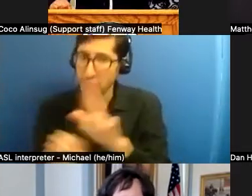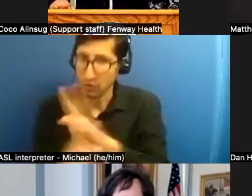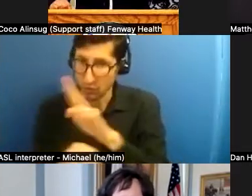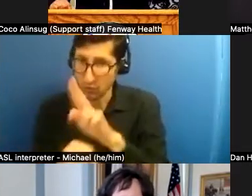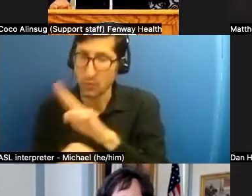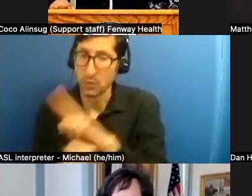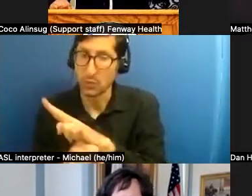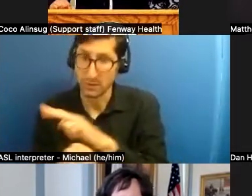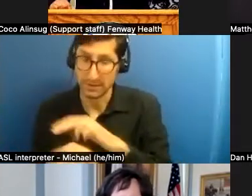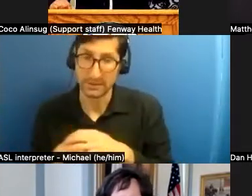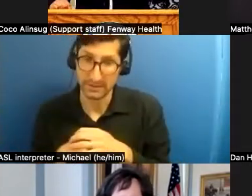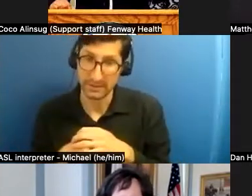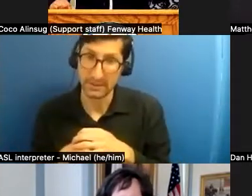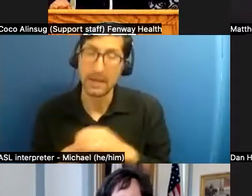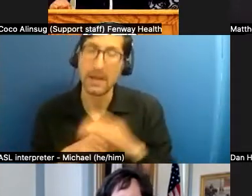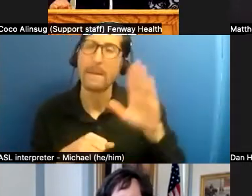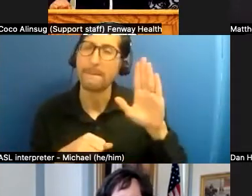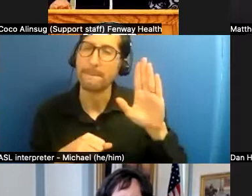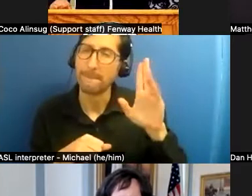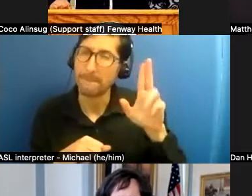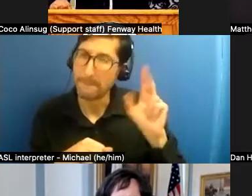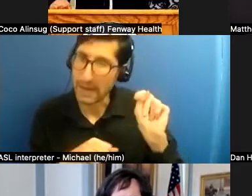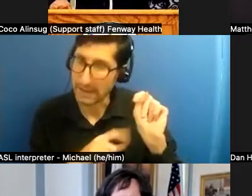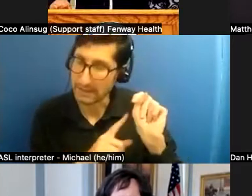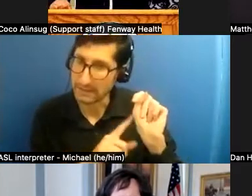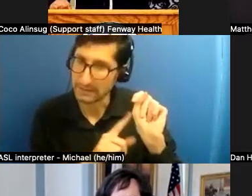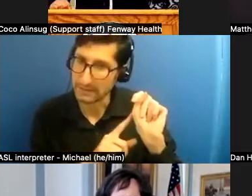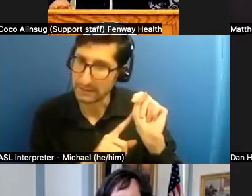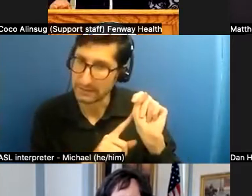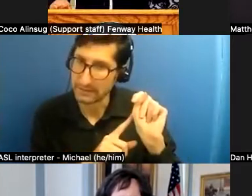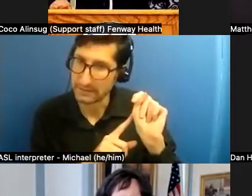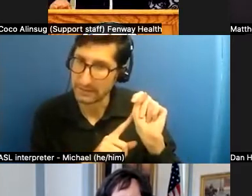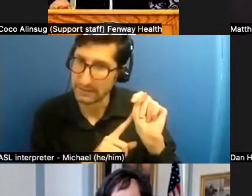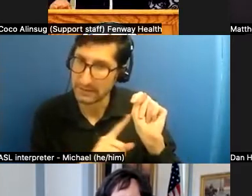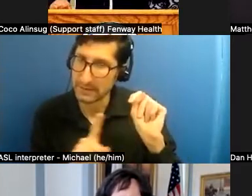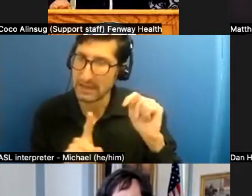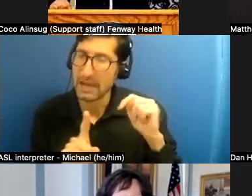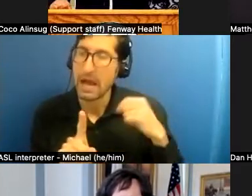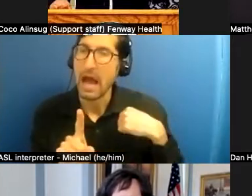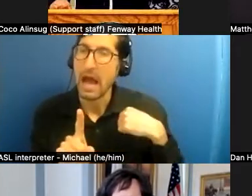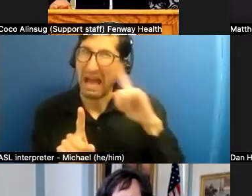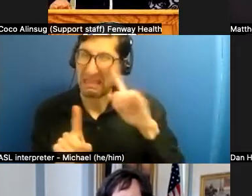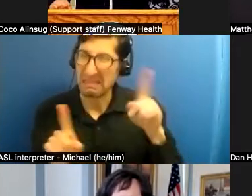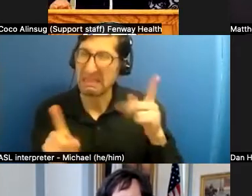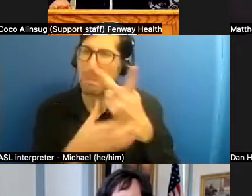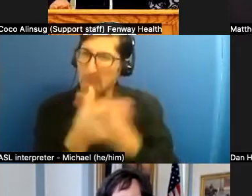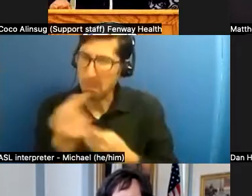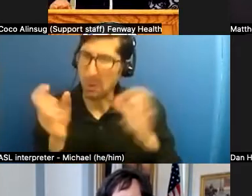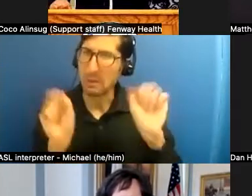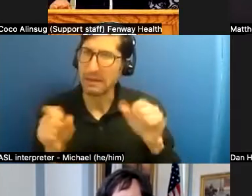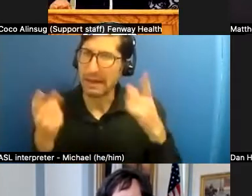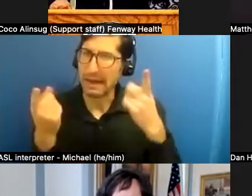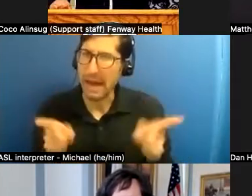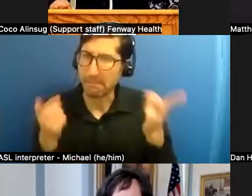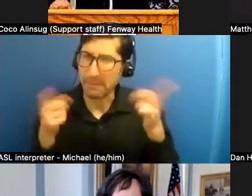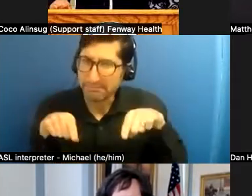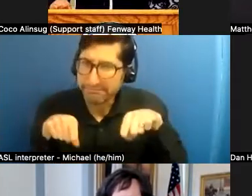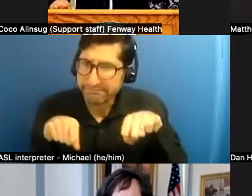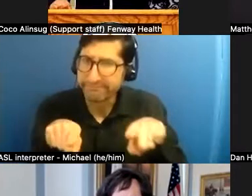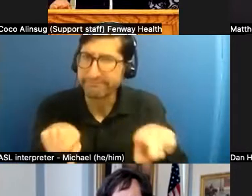drugs. But I think it's actually a really complementary and